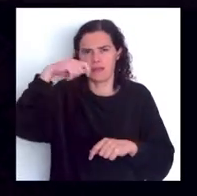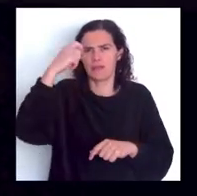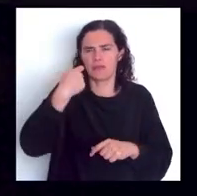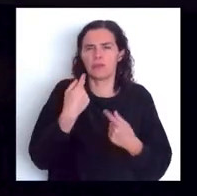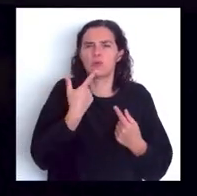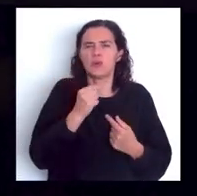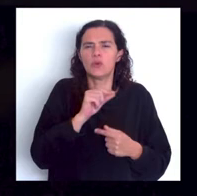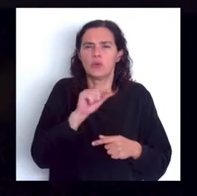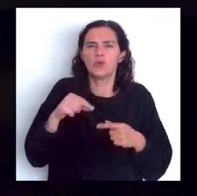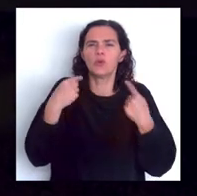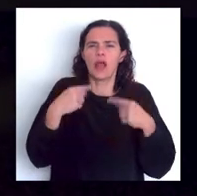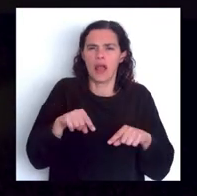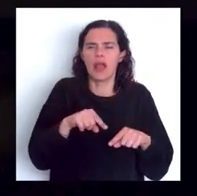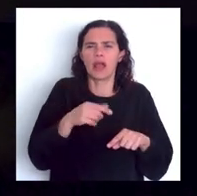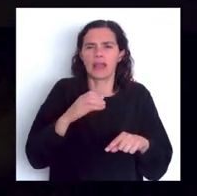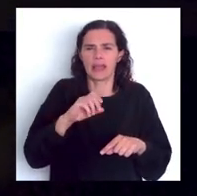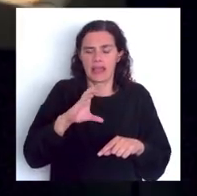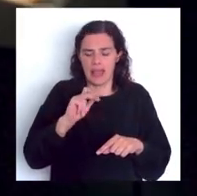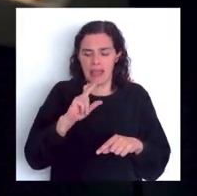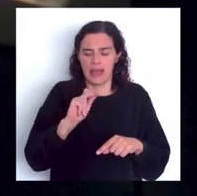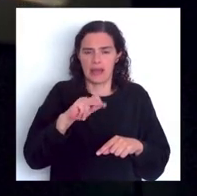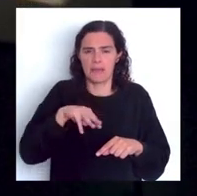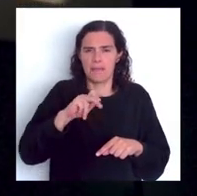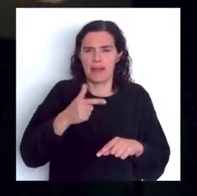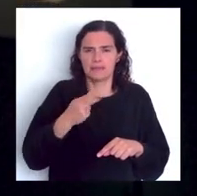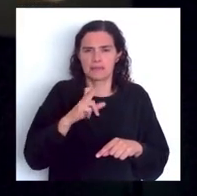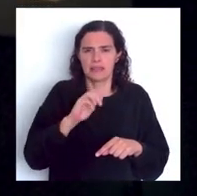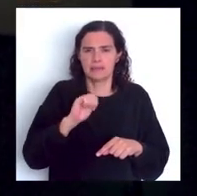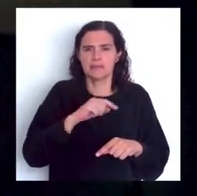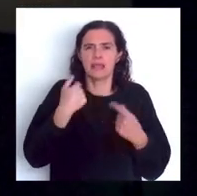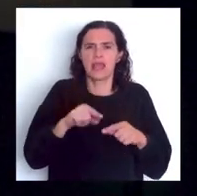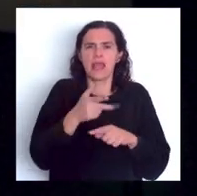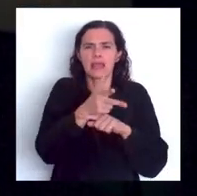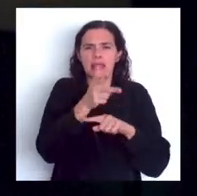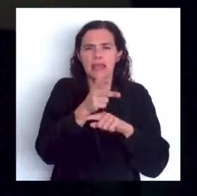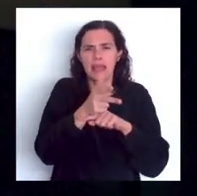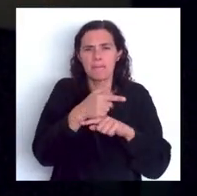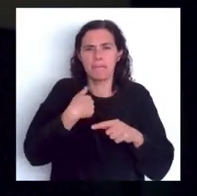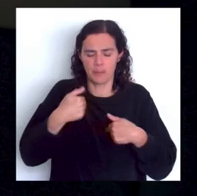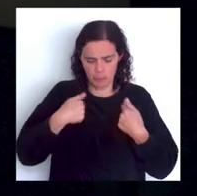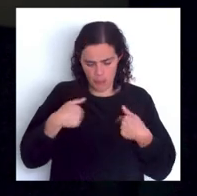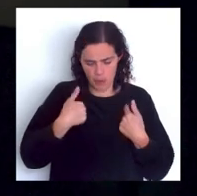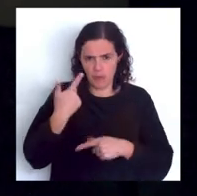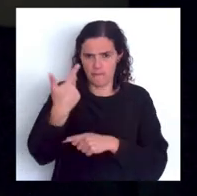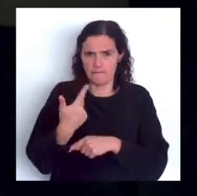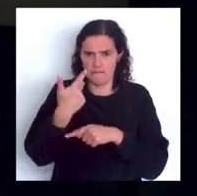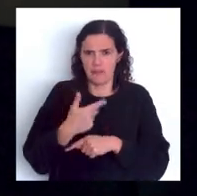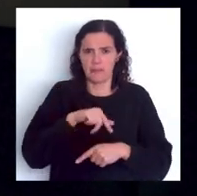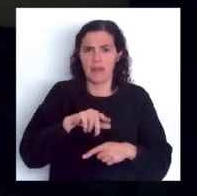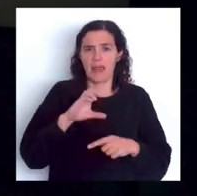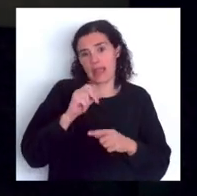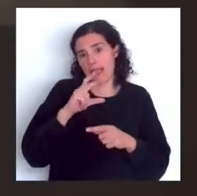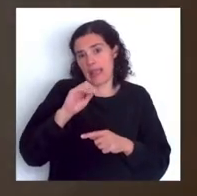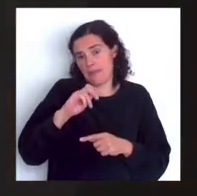have the film called Projector Camera Test, which is almost this image of the camera shooting